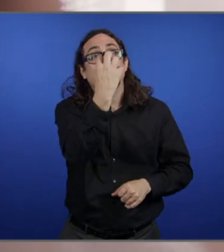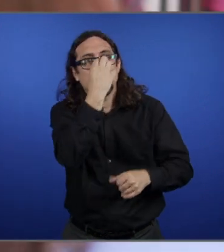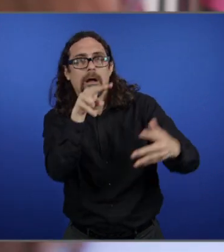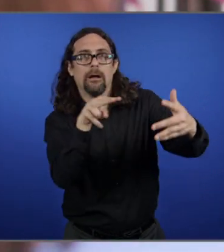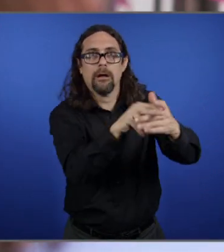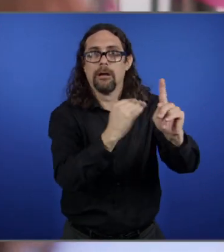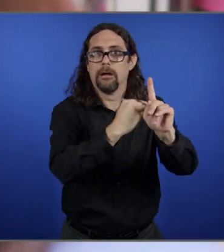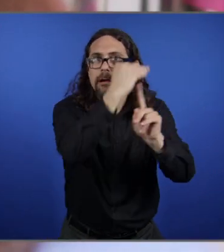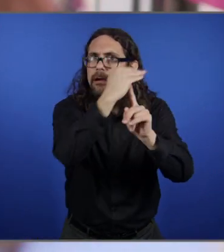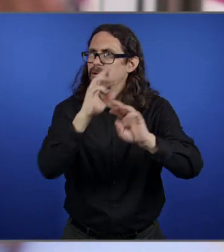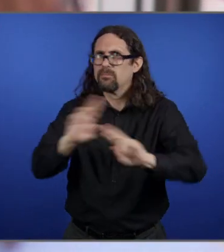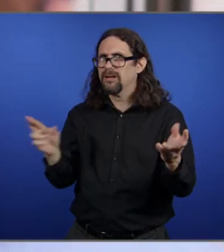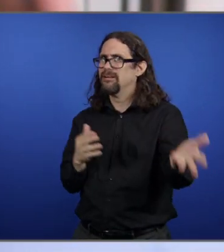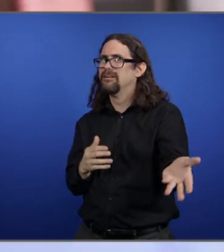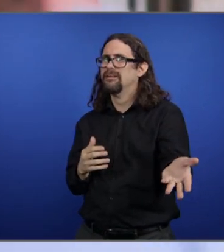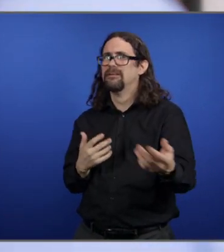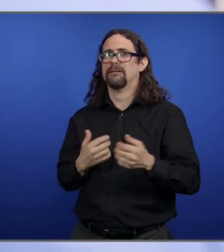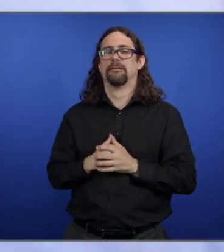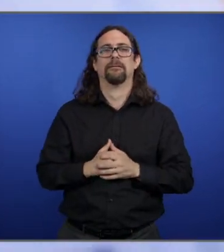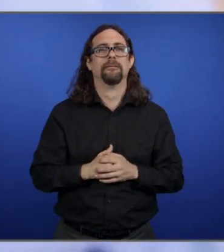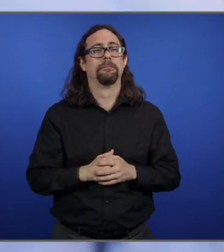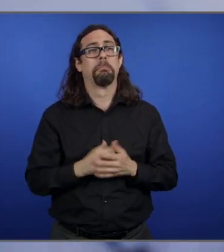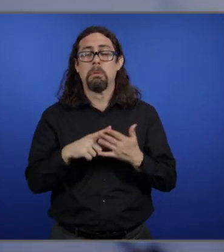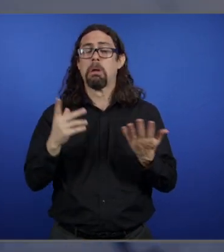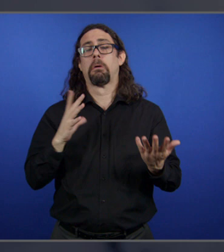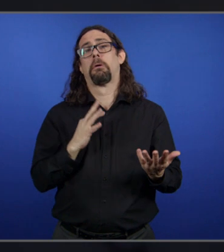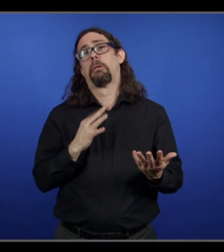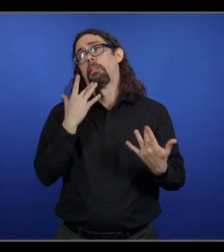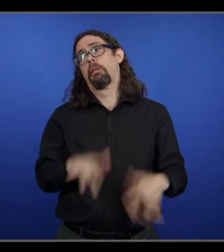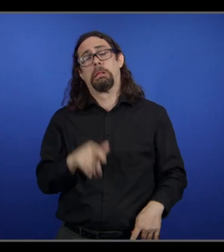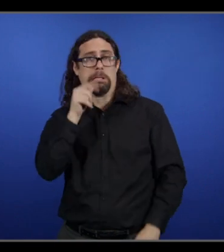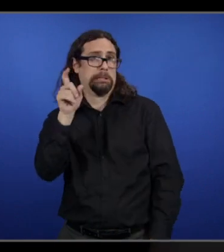his ventilator and backup batteries if he needed to.